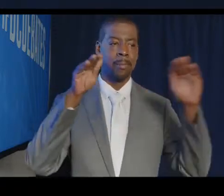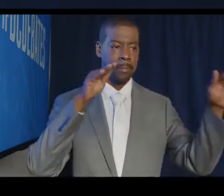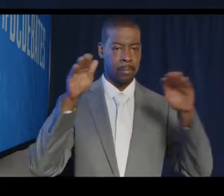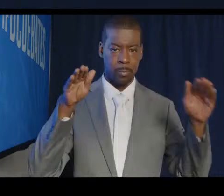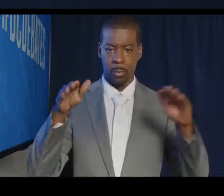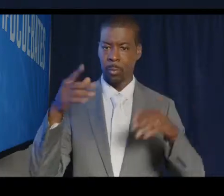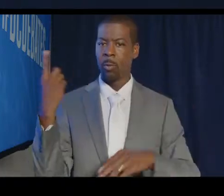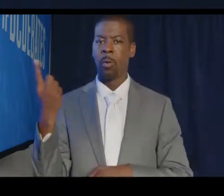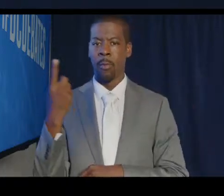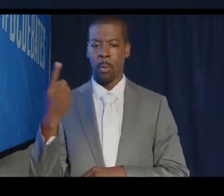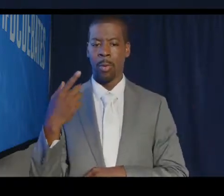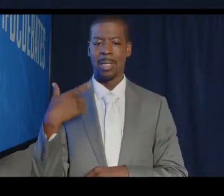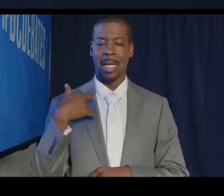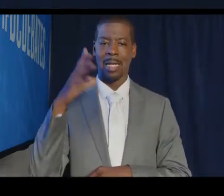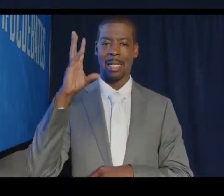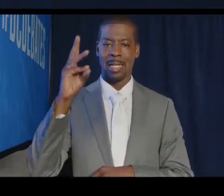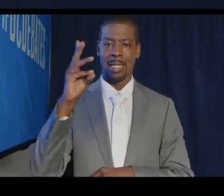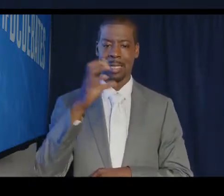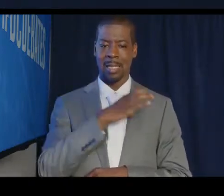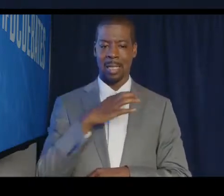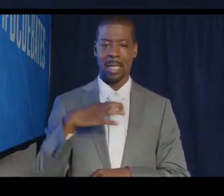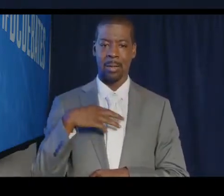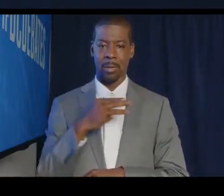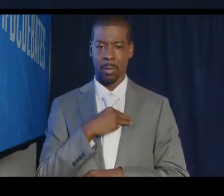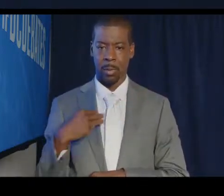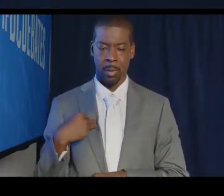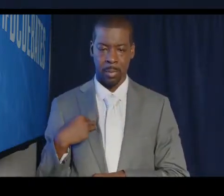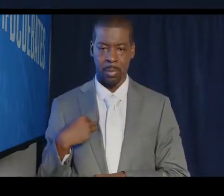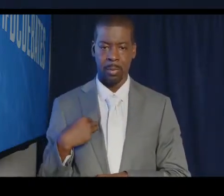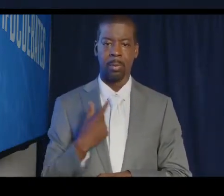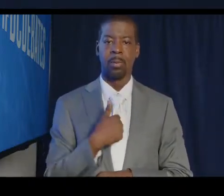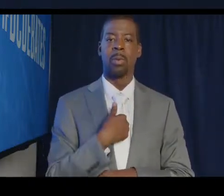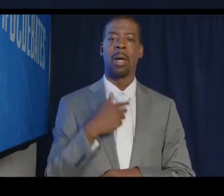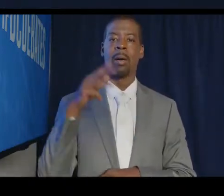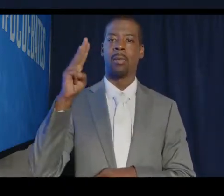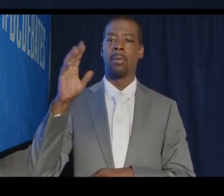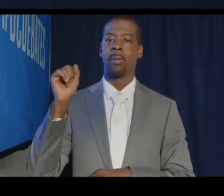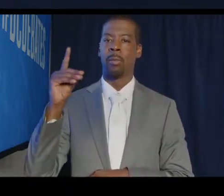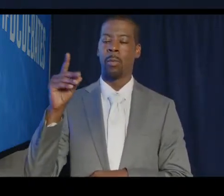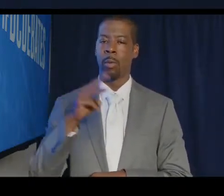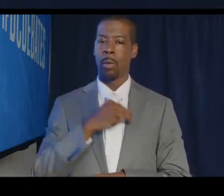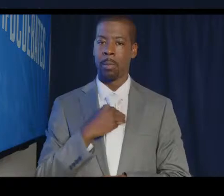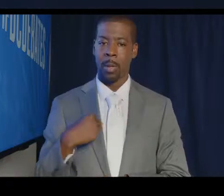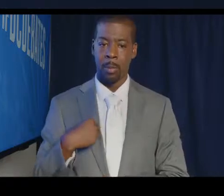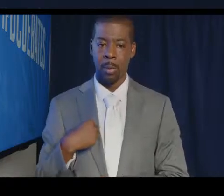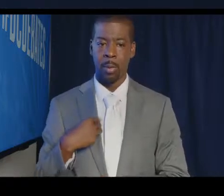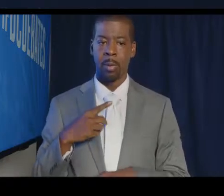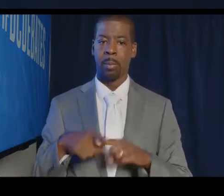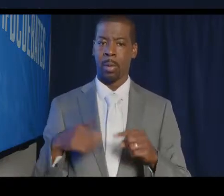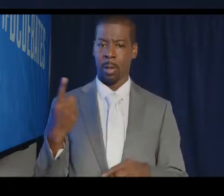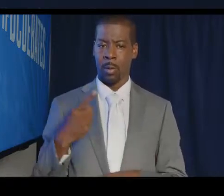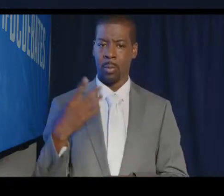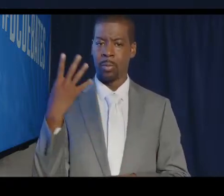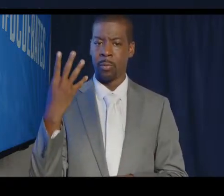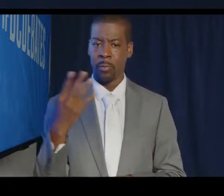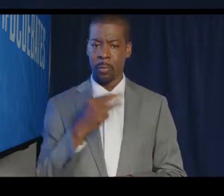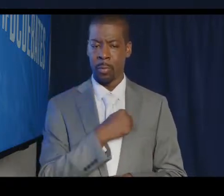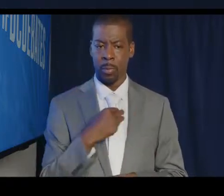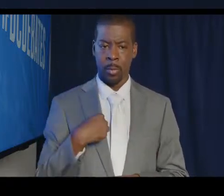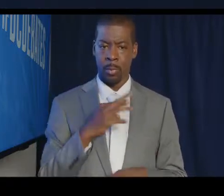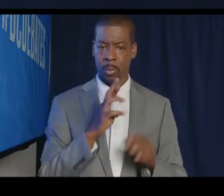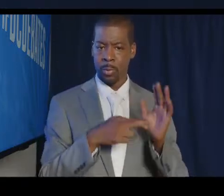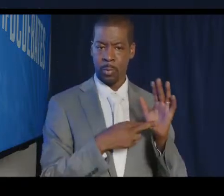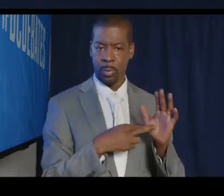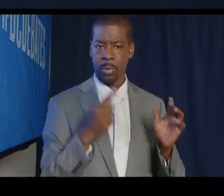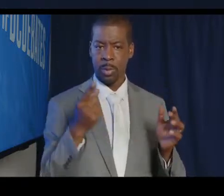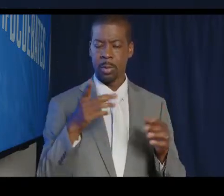always had 6 council members. You have your ward member, but you have always had 4 at-large members and the chairman of the council who represent you as